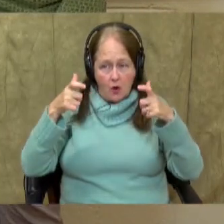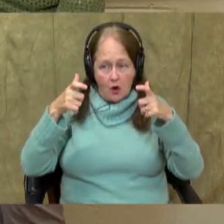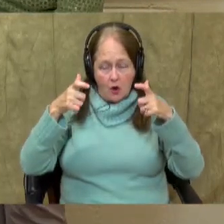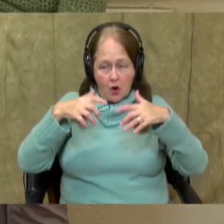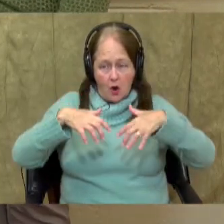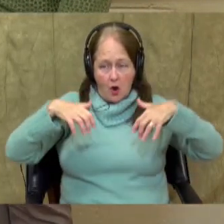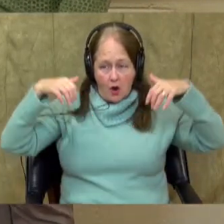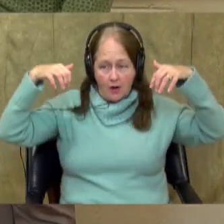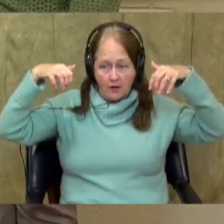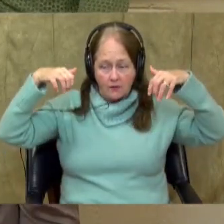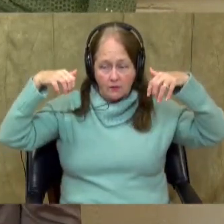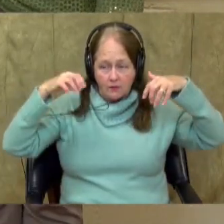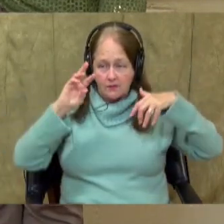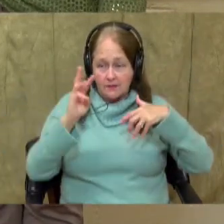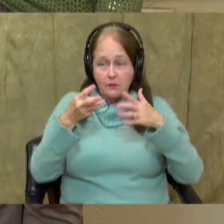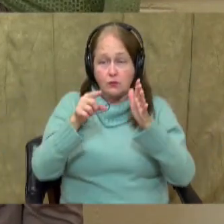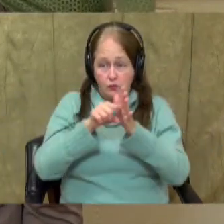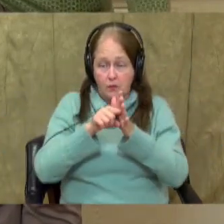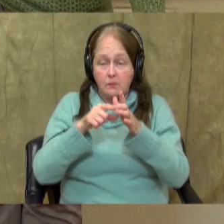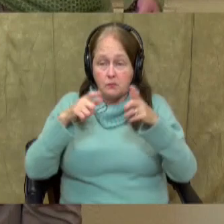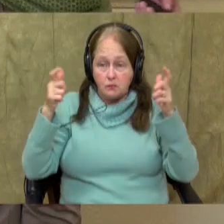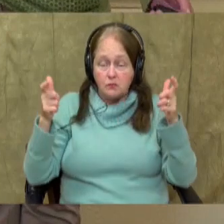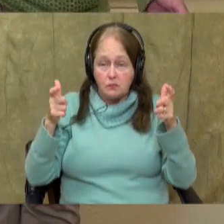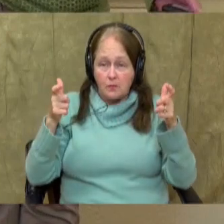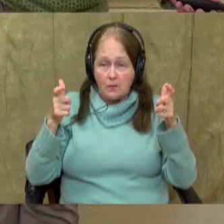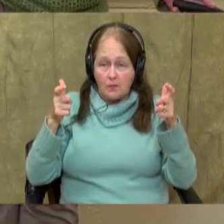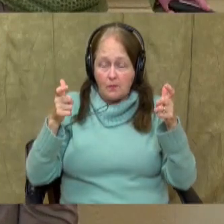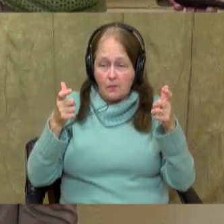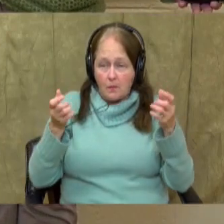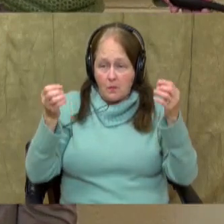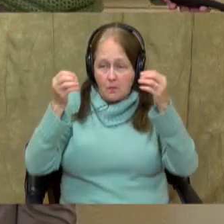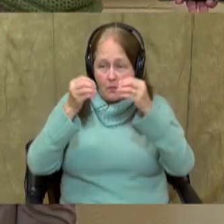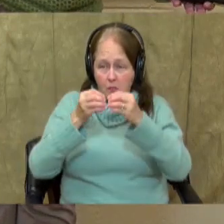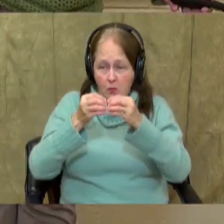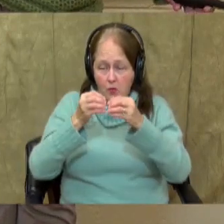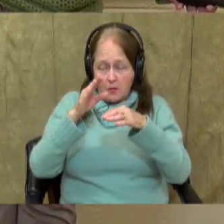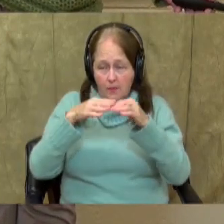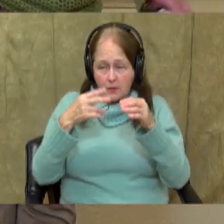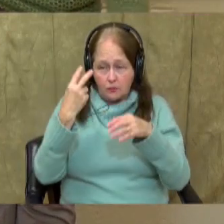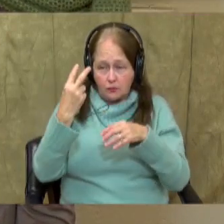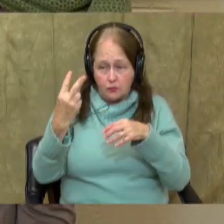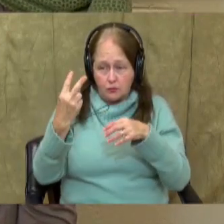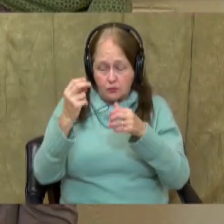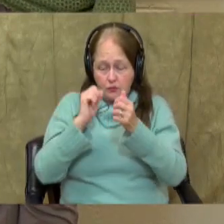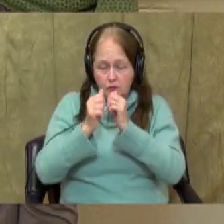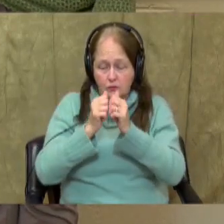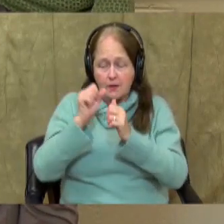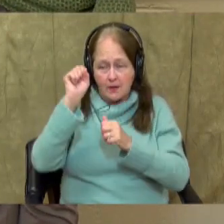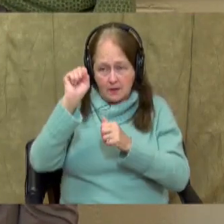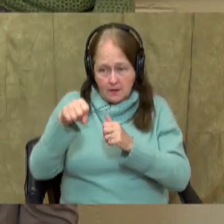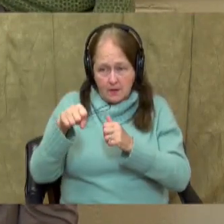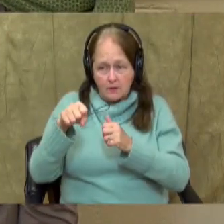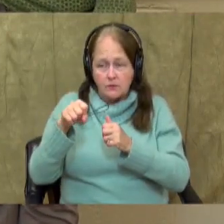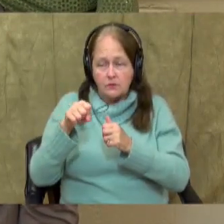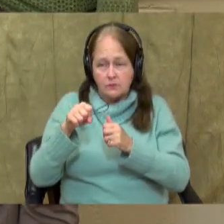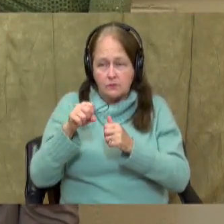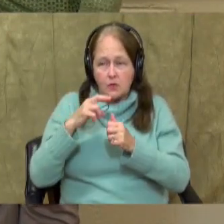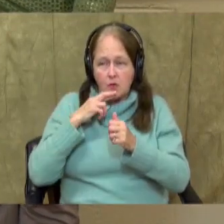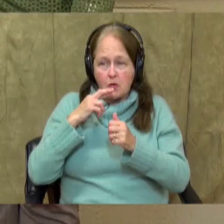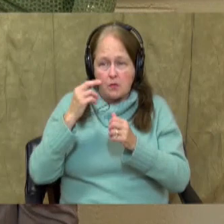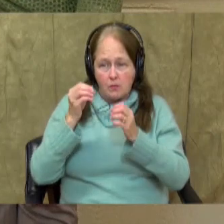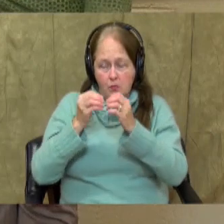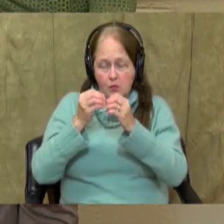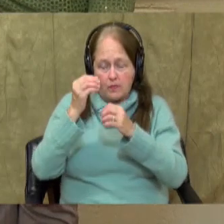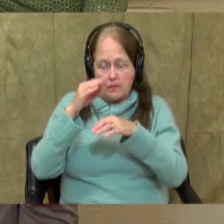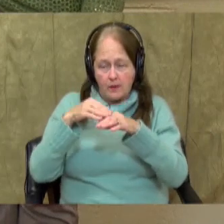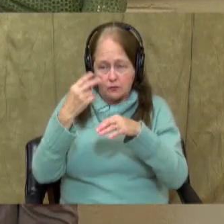audience? Yes, 6th graders. And are there more than 2 sports? Yes, there are. So that would be